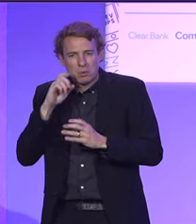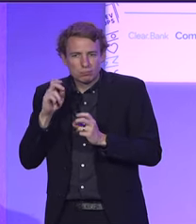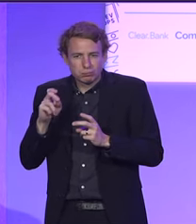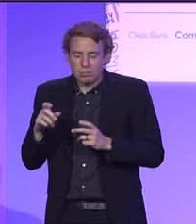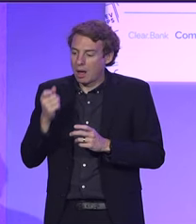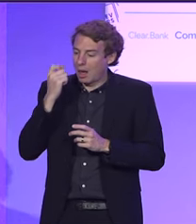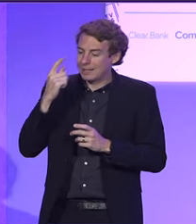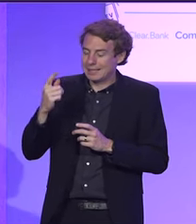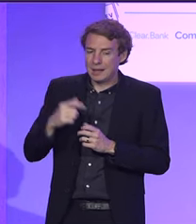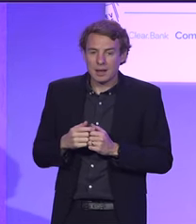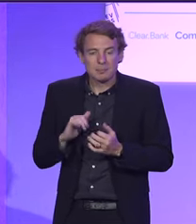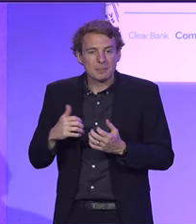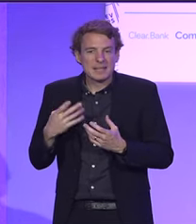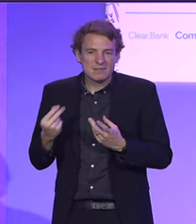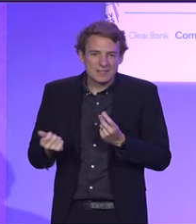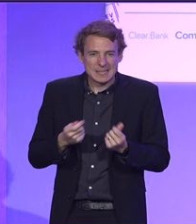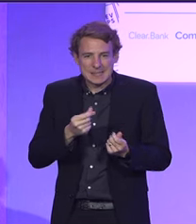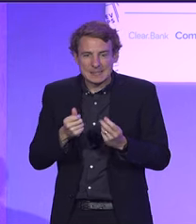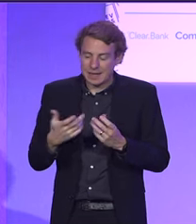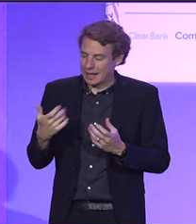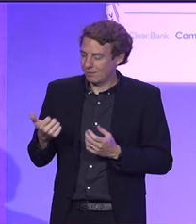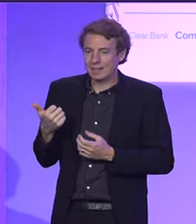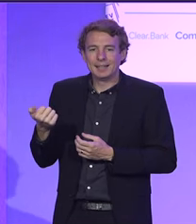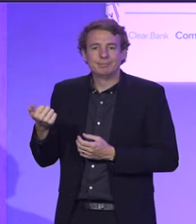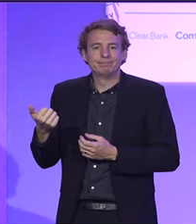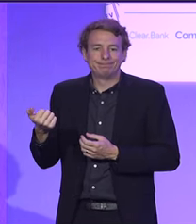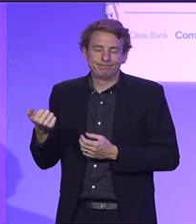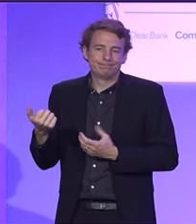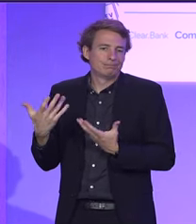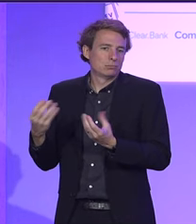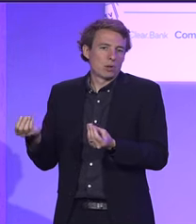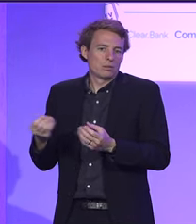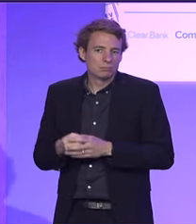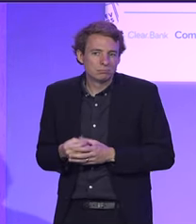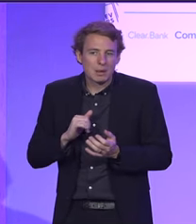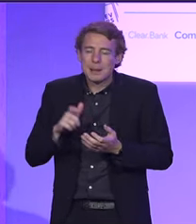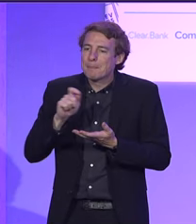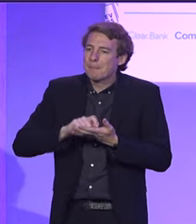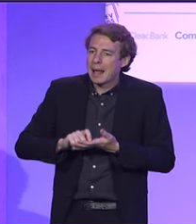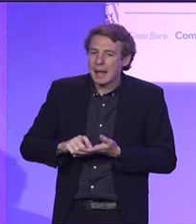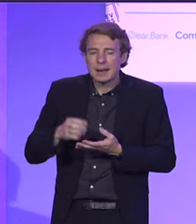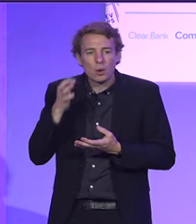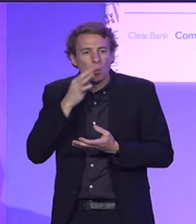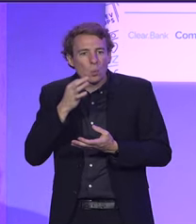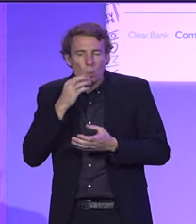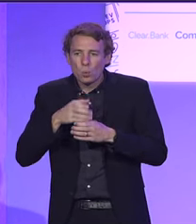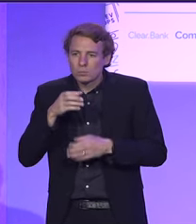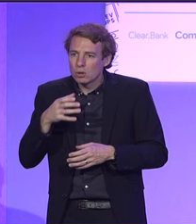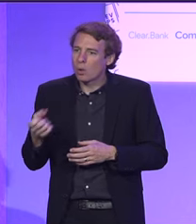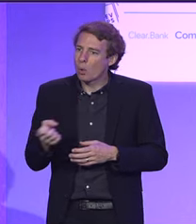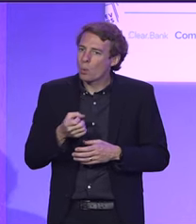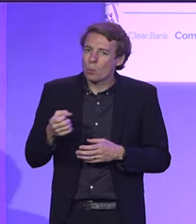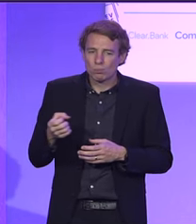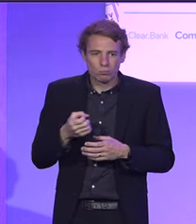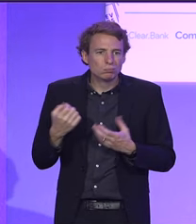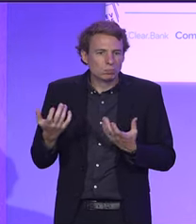fidget with. If I didn't have a clicker, I might hold a pen in my hand, a water bottle, and so I can improve. So take the feedback on, but don't think that's the end of the